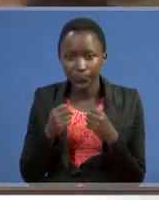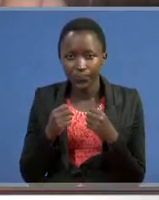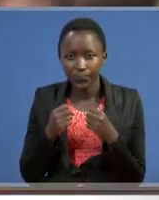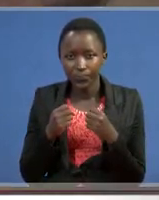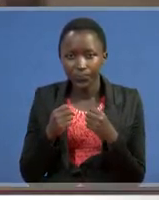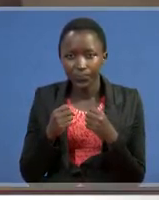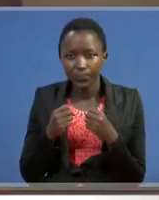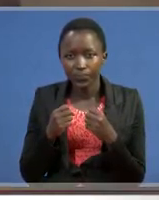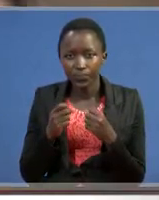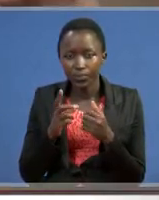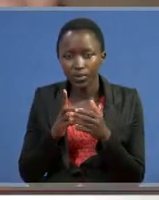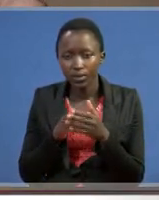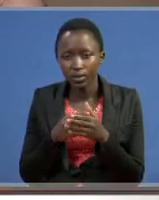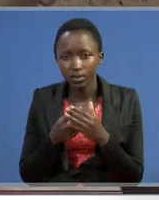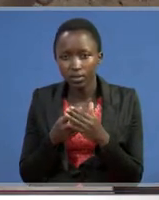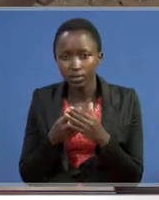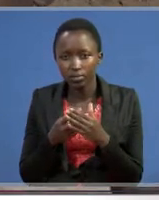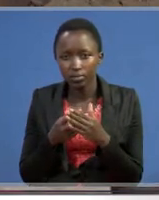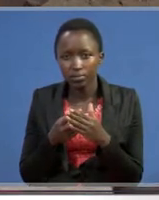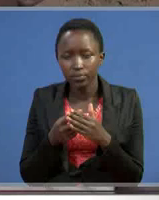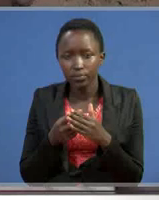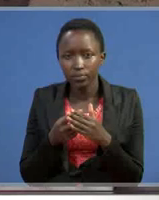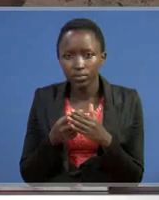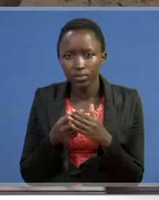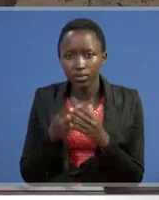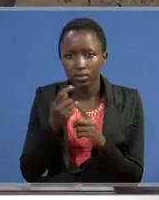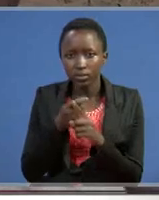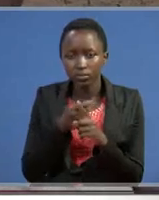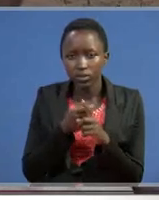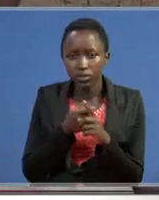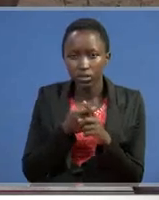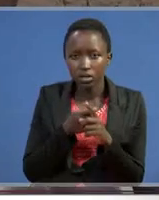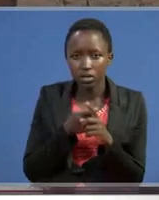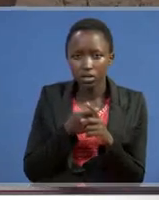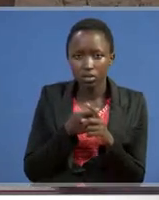led me up a temperature